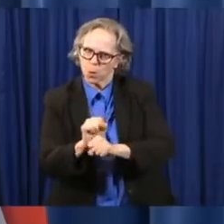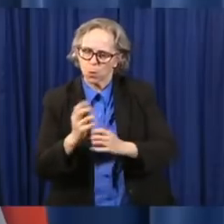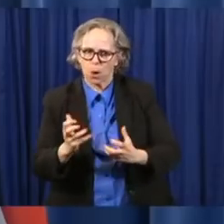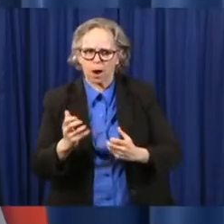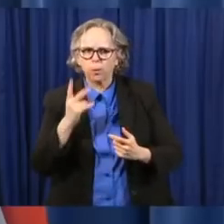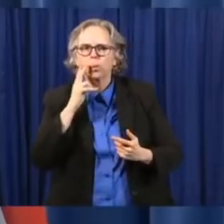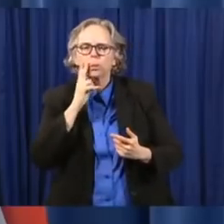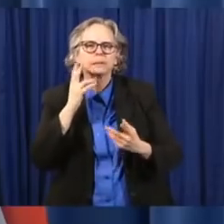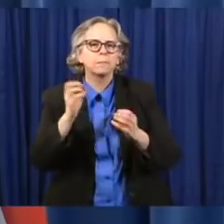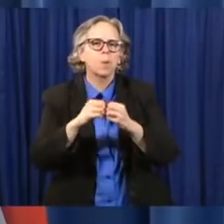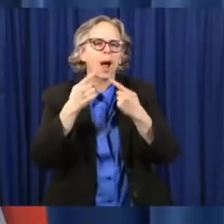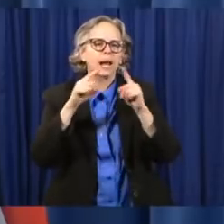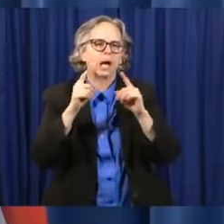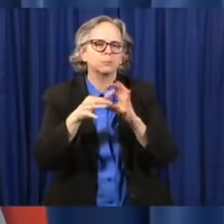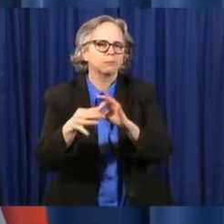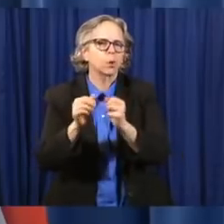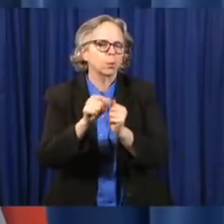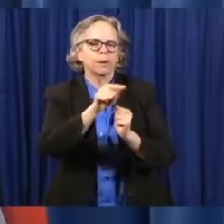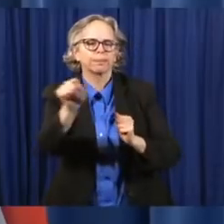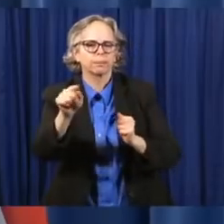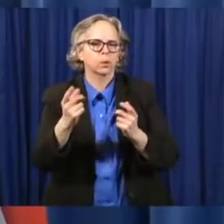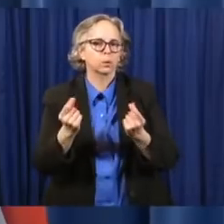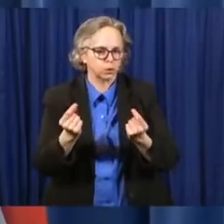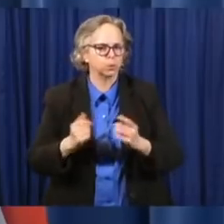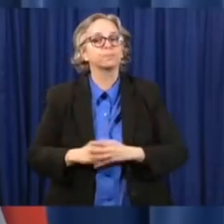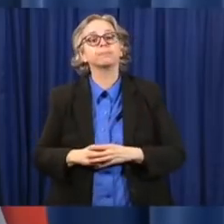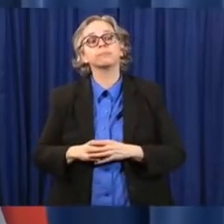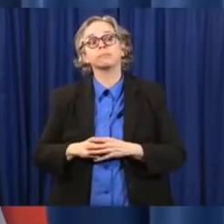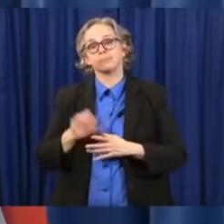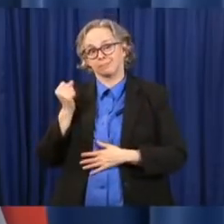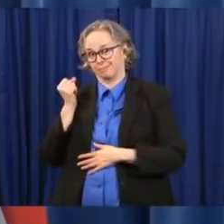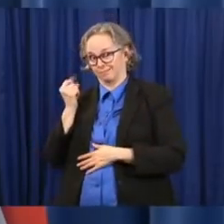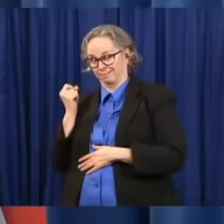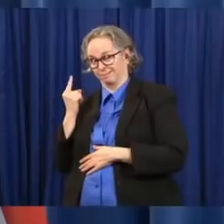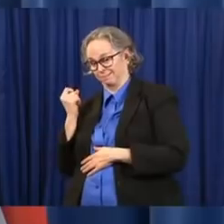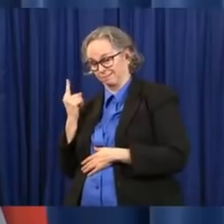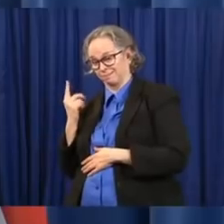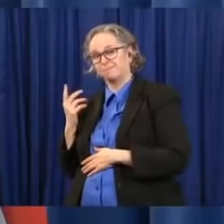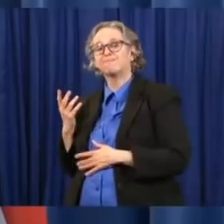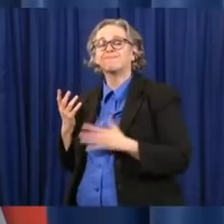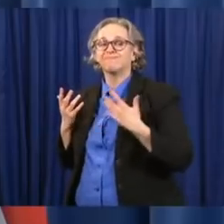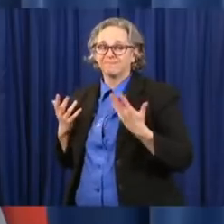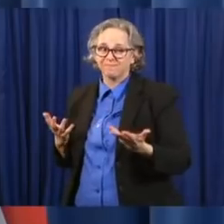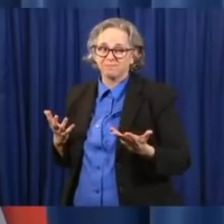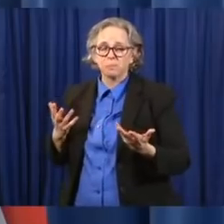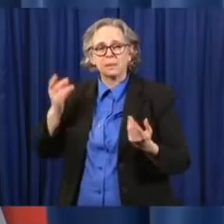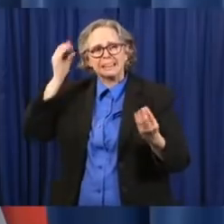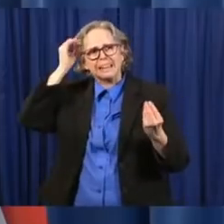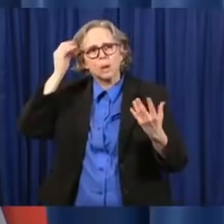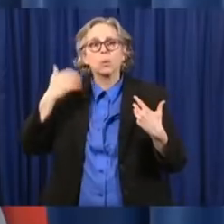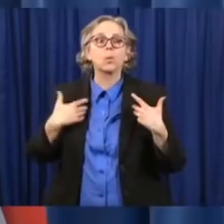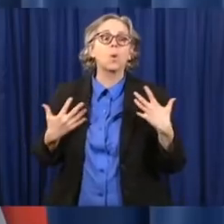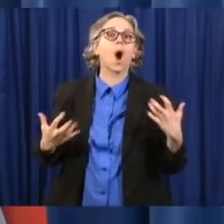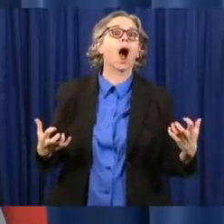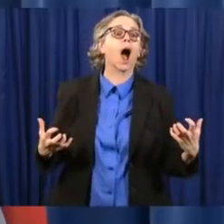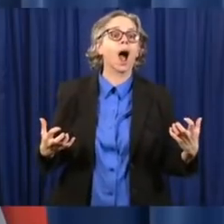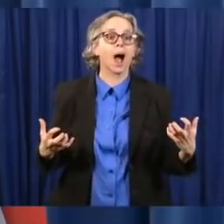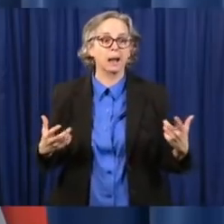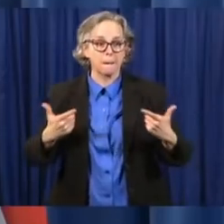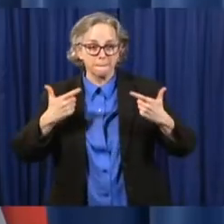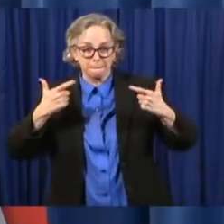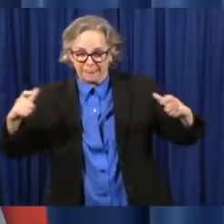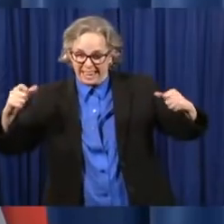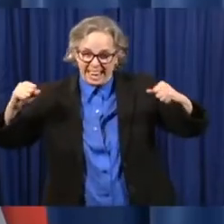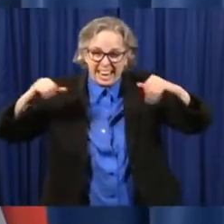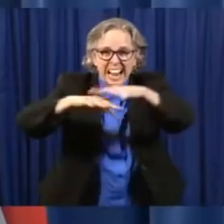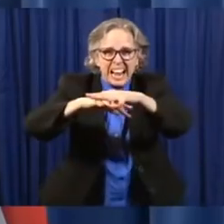that. If you look at some of the things that we all love to do, the big gatherings,